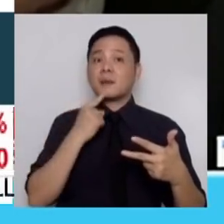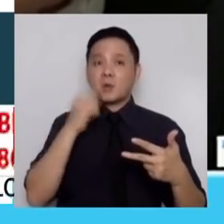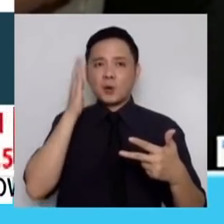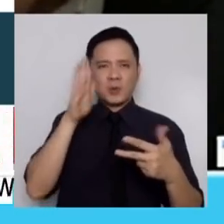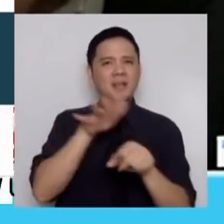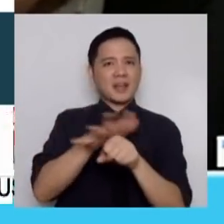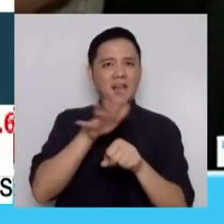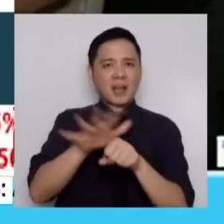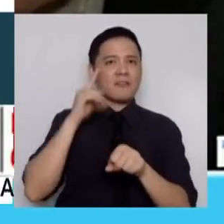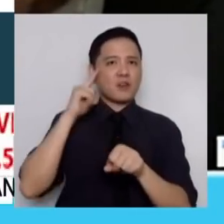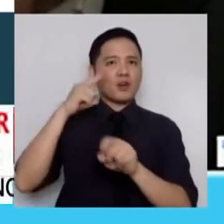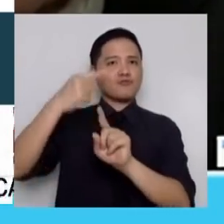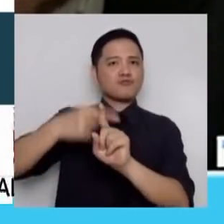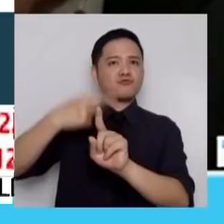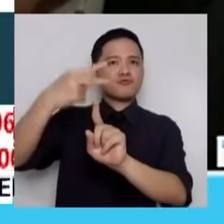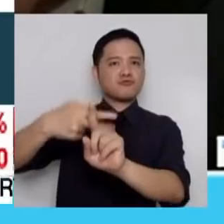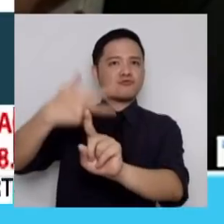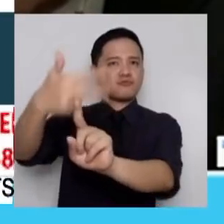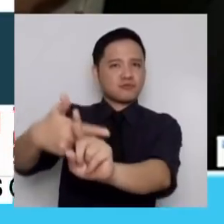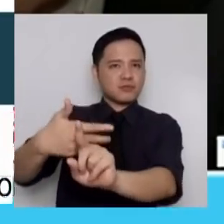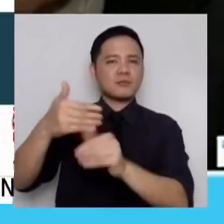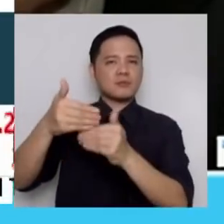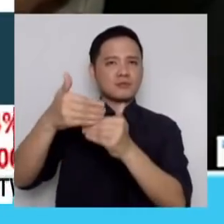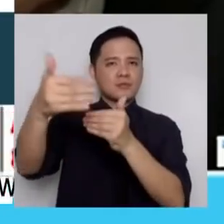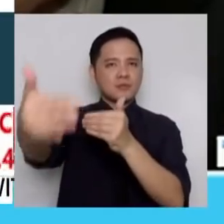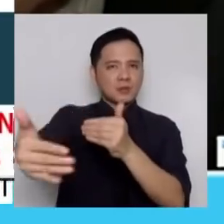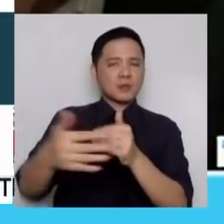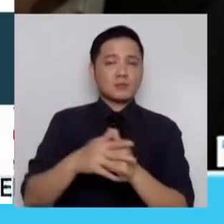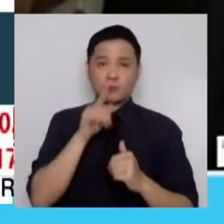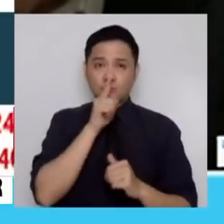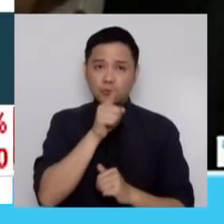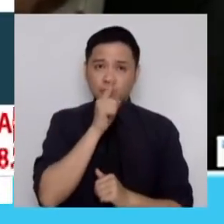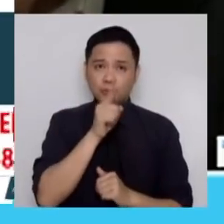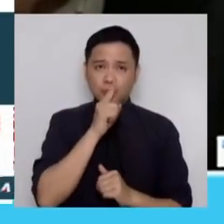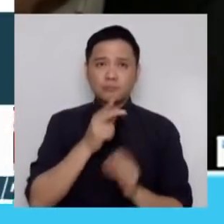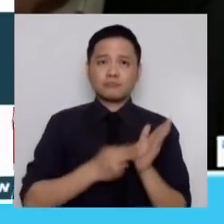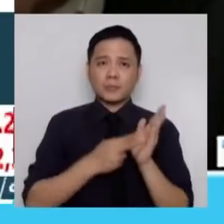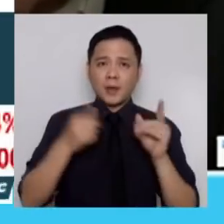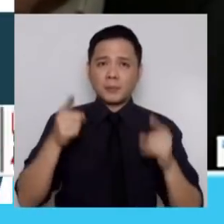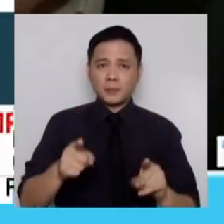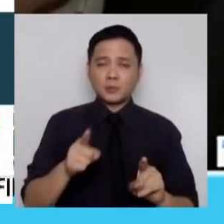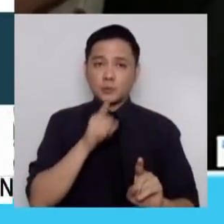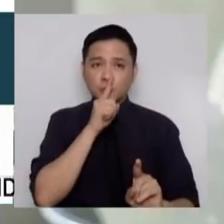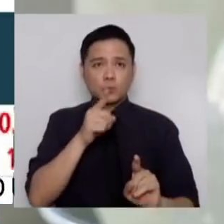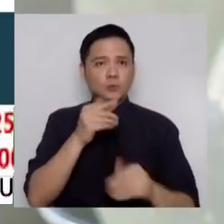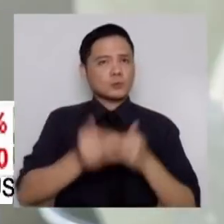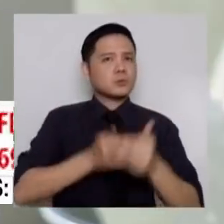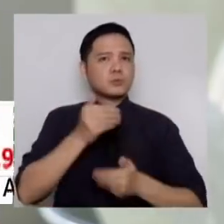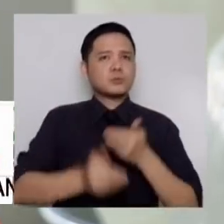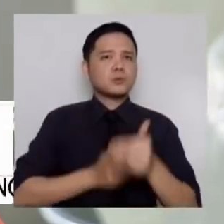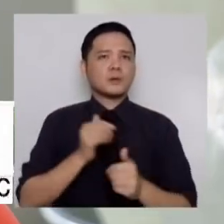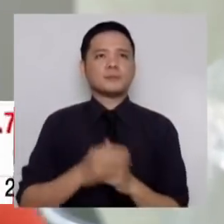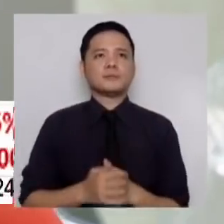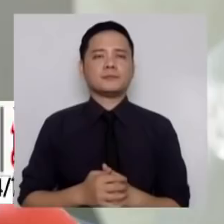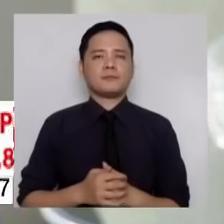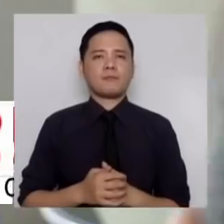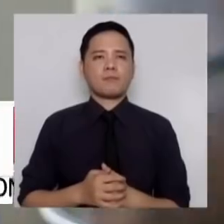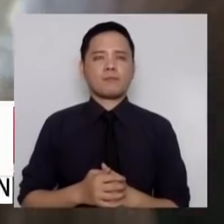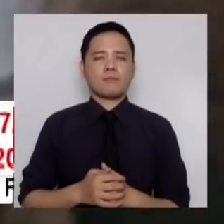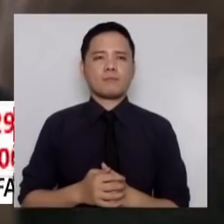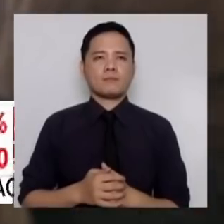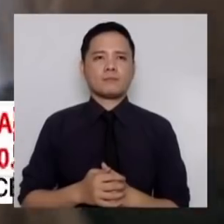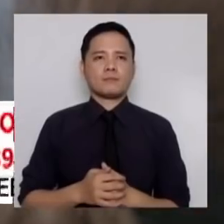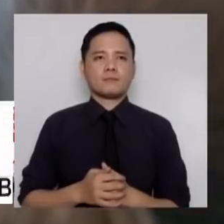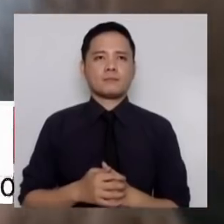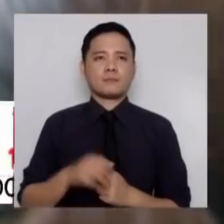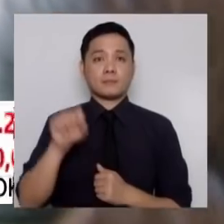couple of months, totoo yan. We really are, this time talagang tuloy-tuloy na tayo. Pero yun pa rin, ha?